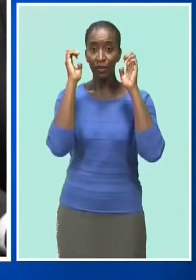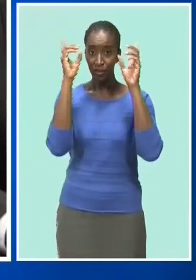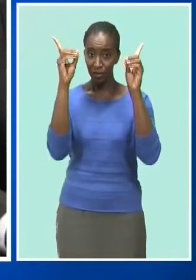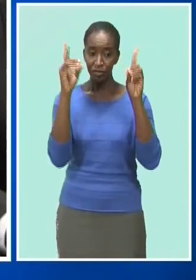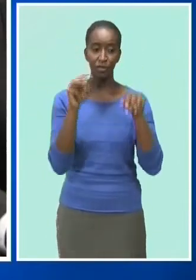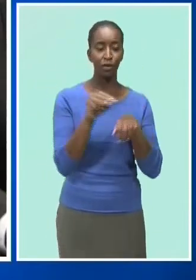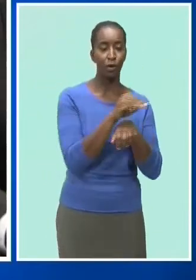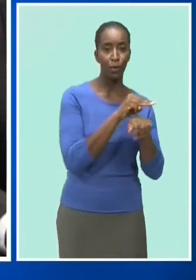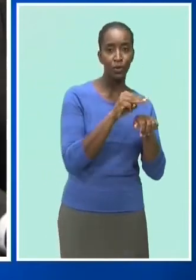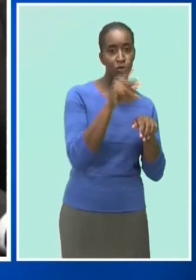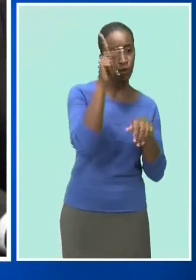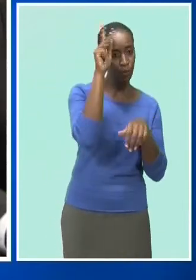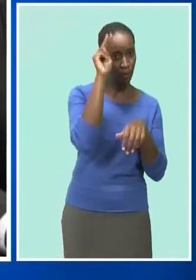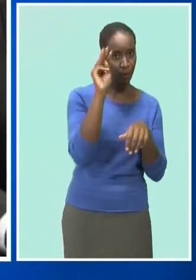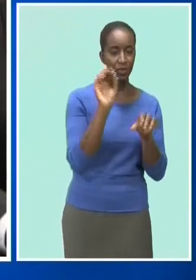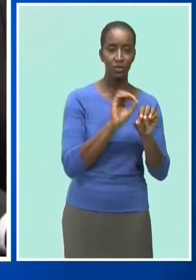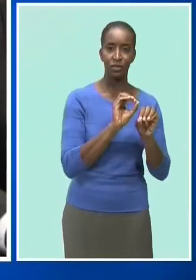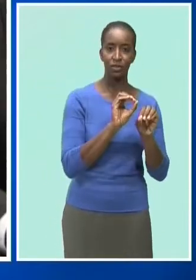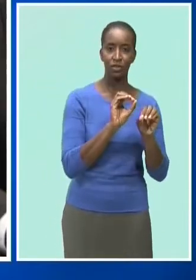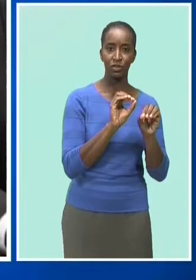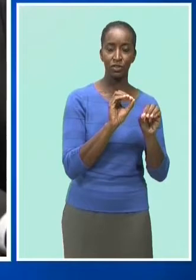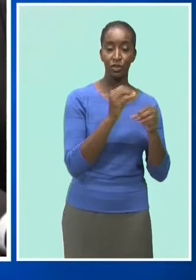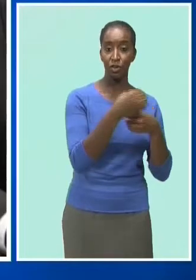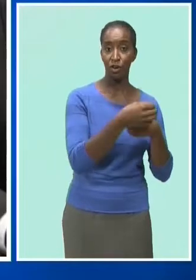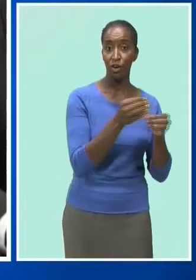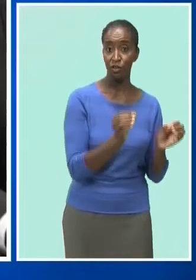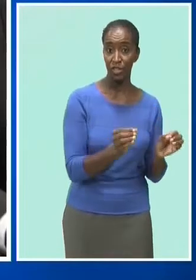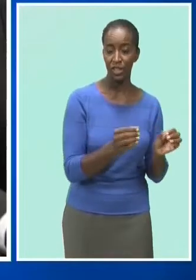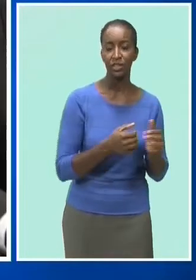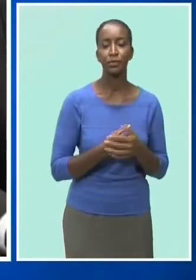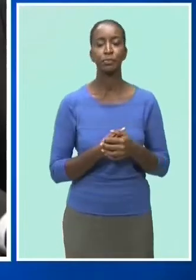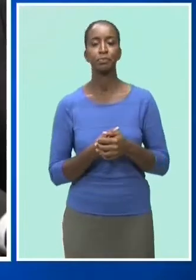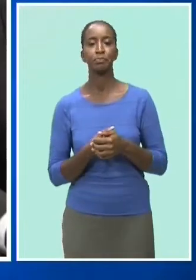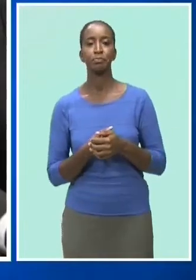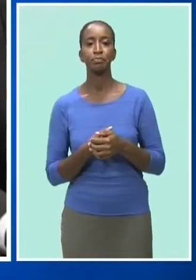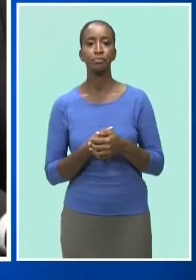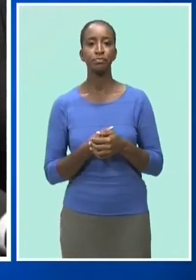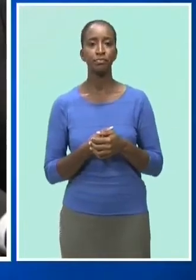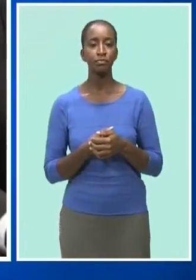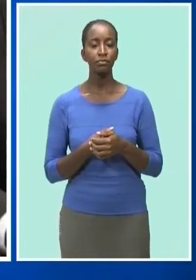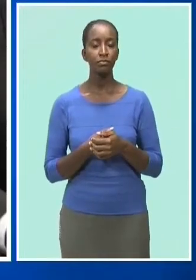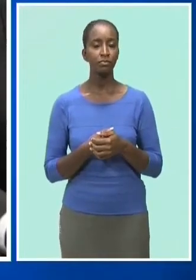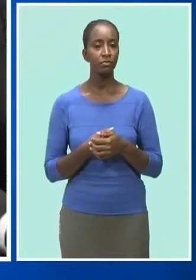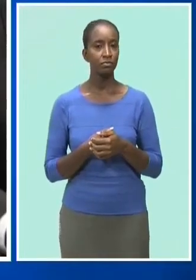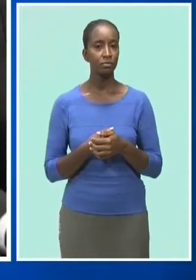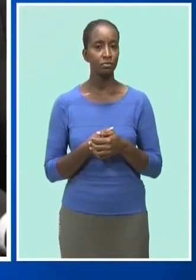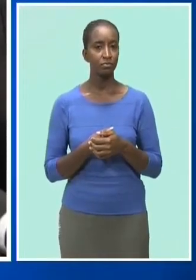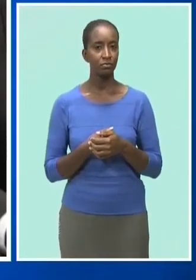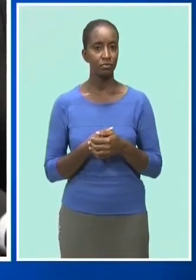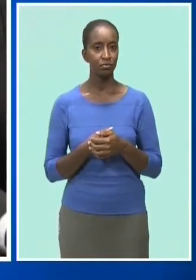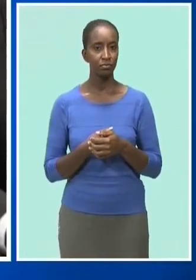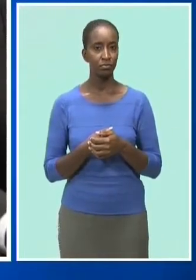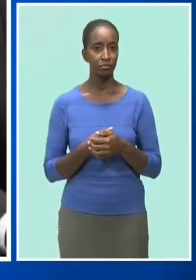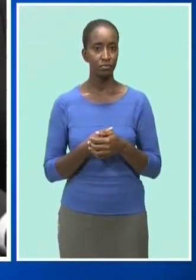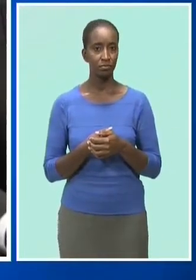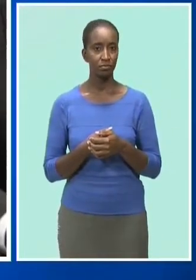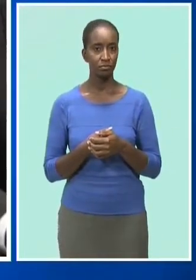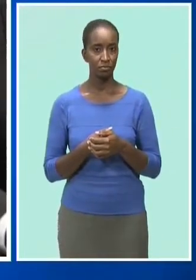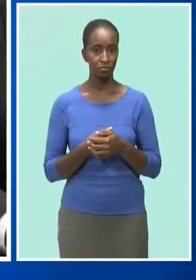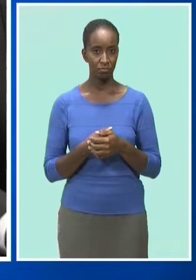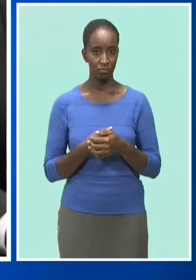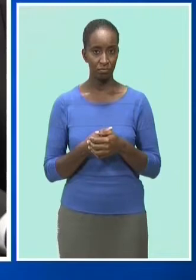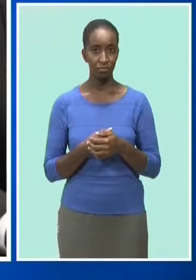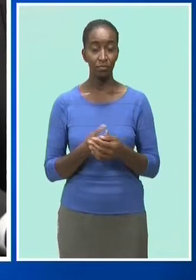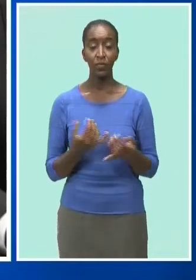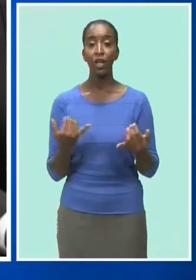National Security and the Barbados Defense Force in particular. By effectively becoming and establishing this Civil